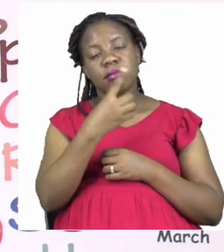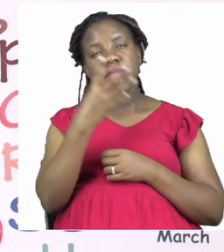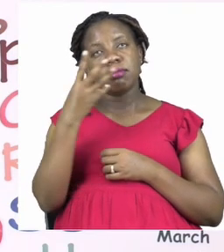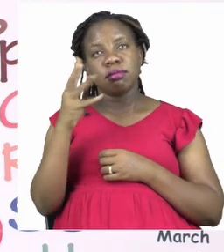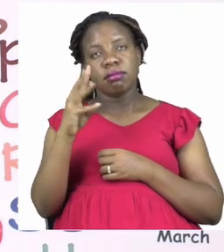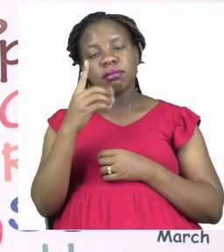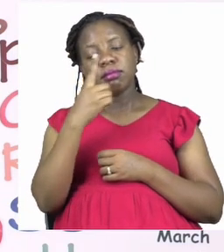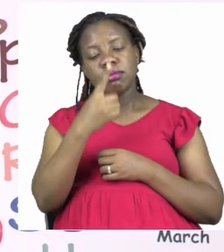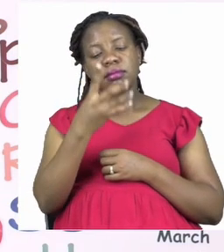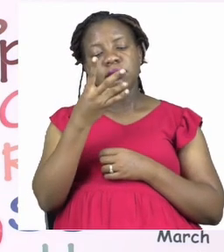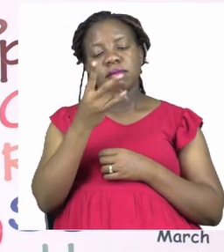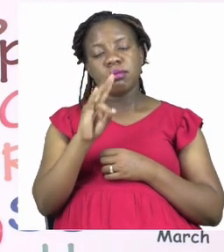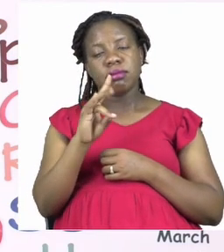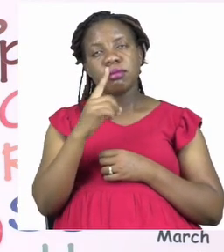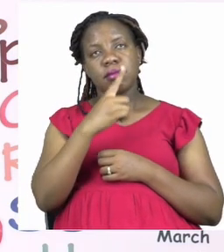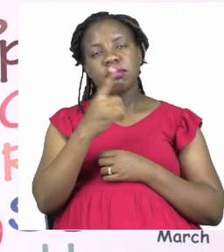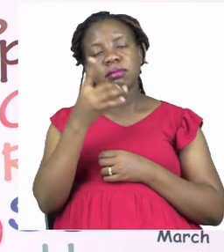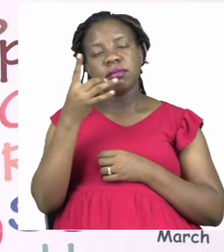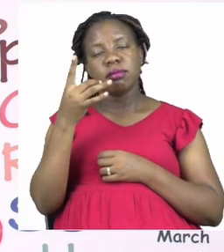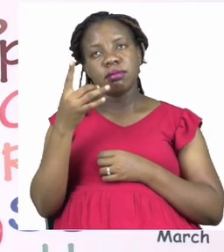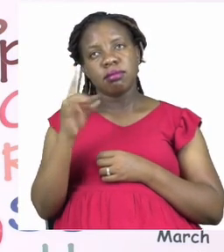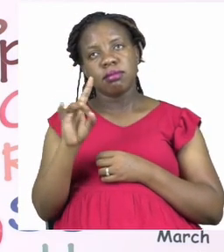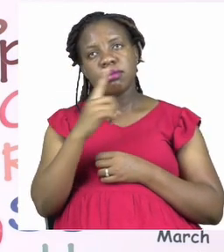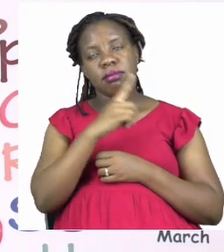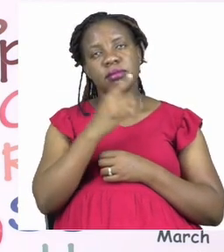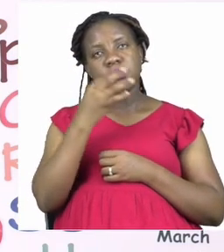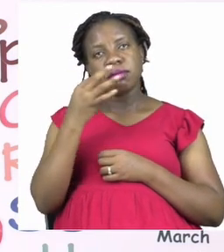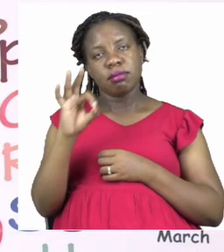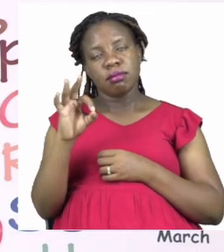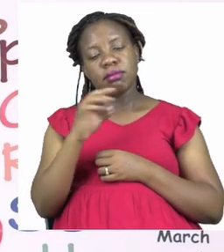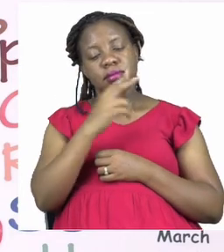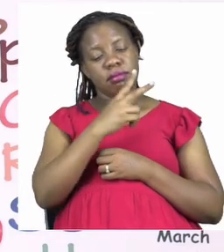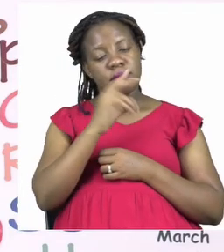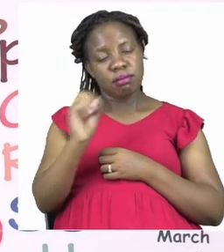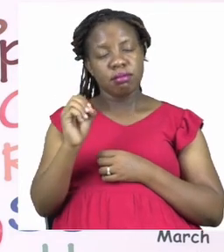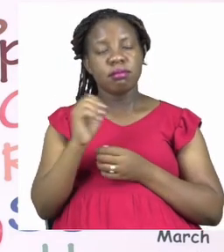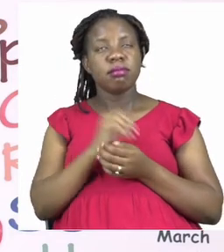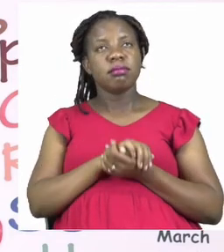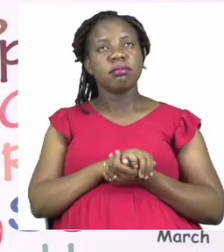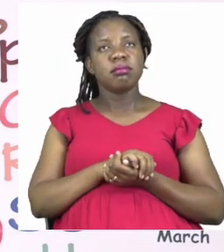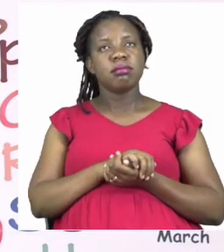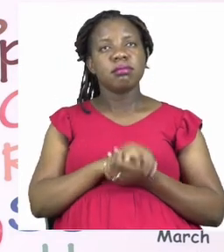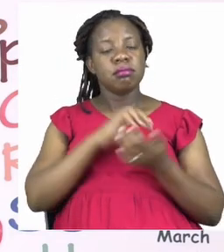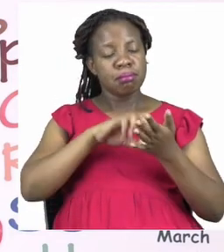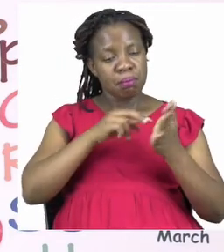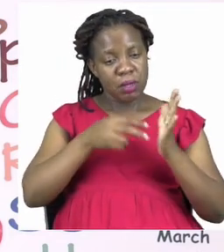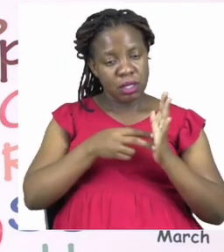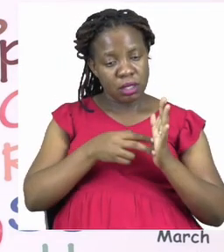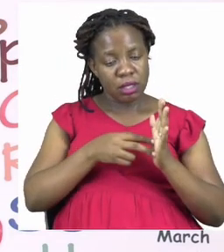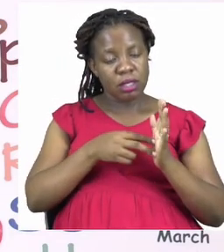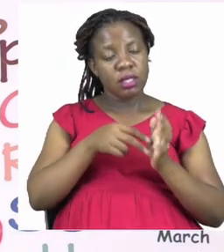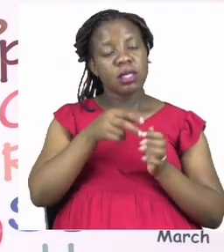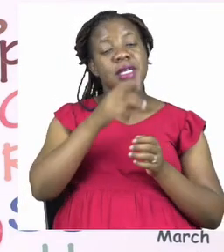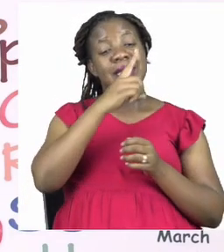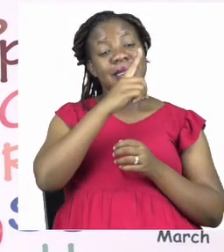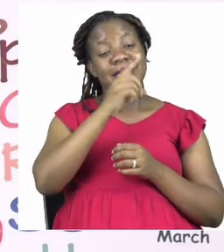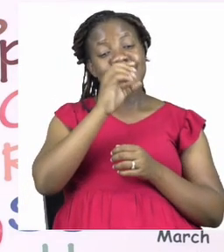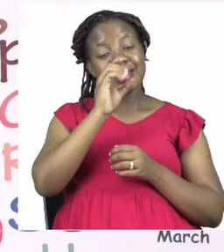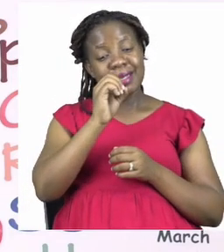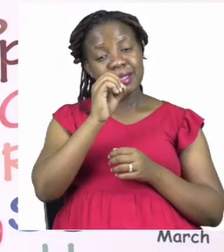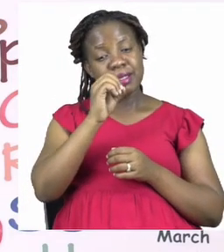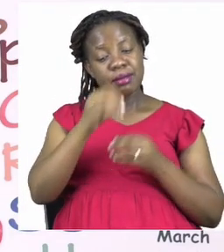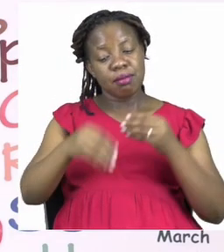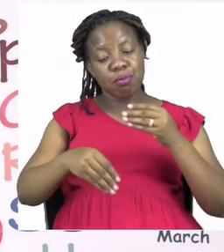16, 17, 18, 19, 20. So our answer when we say